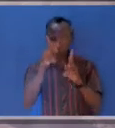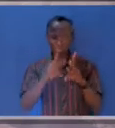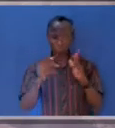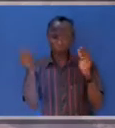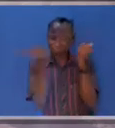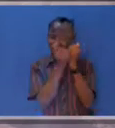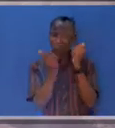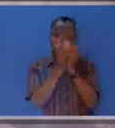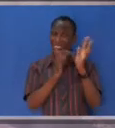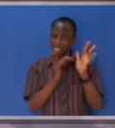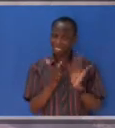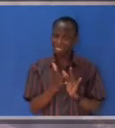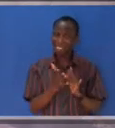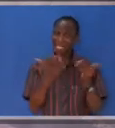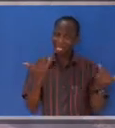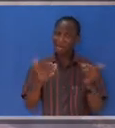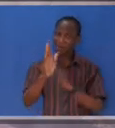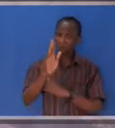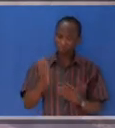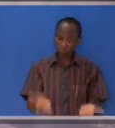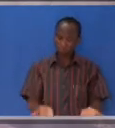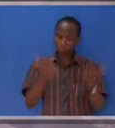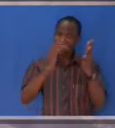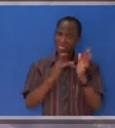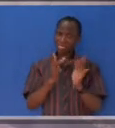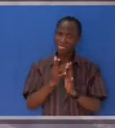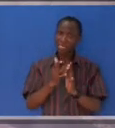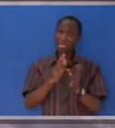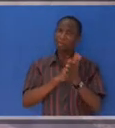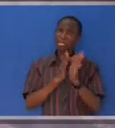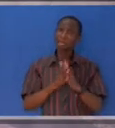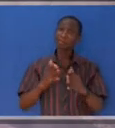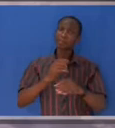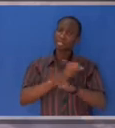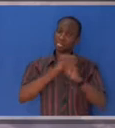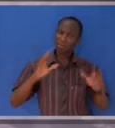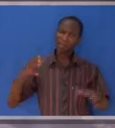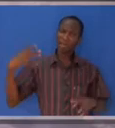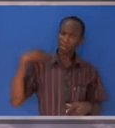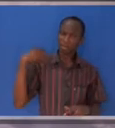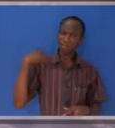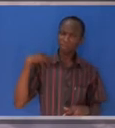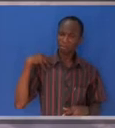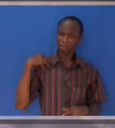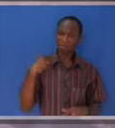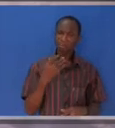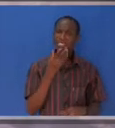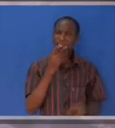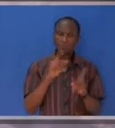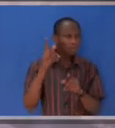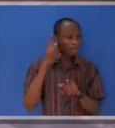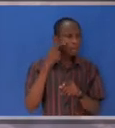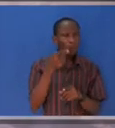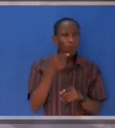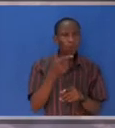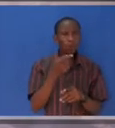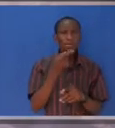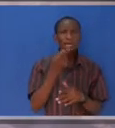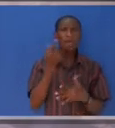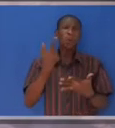has appointed him to be the Christ and the Lord. They asked Peter and